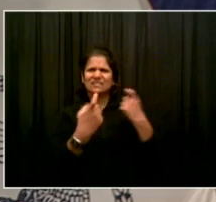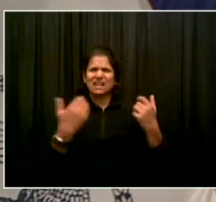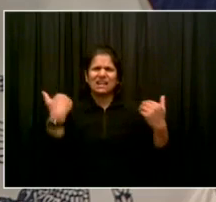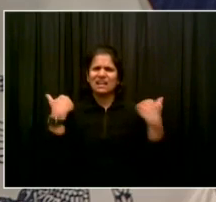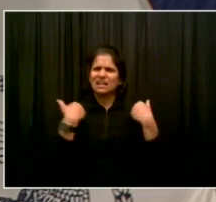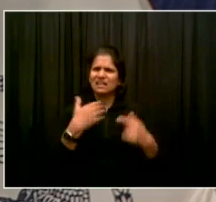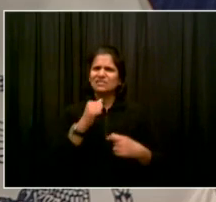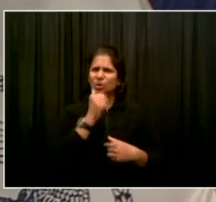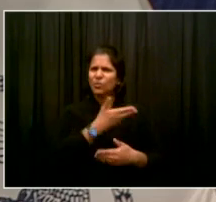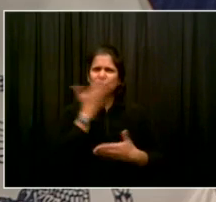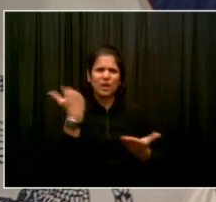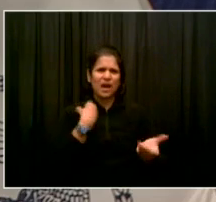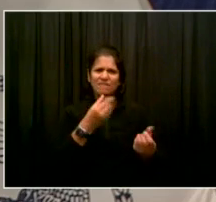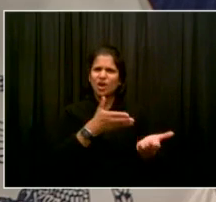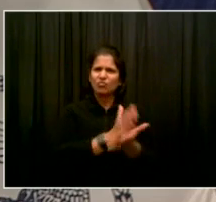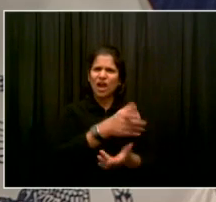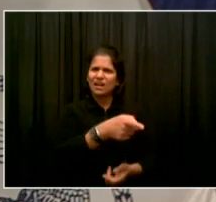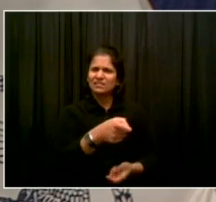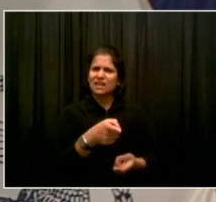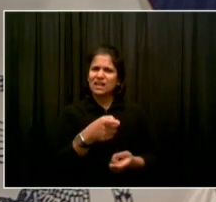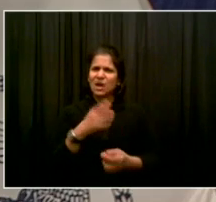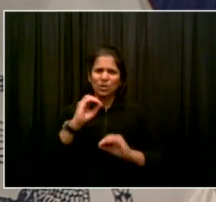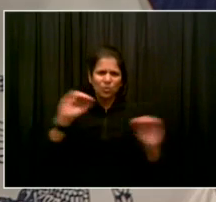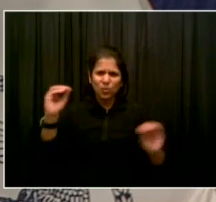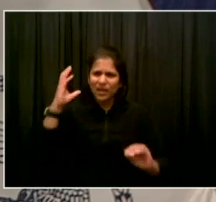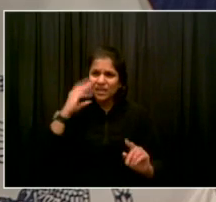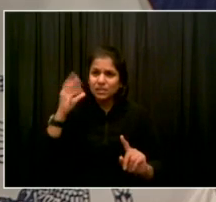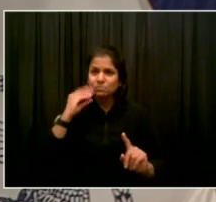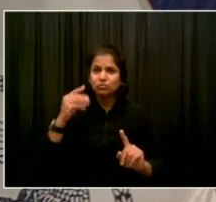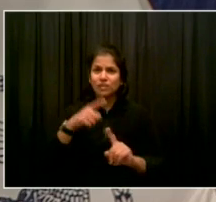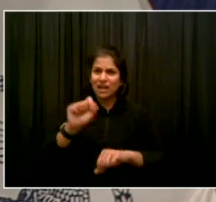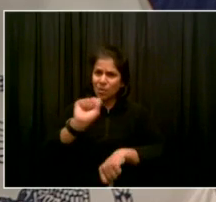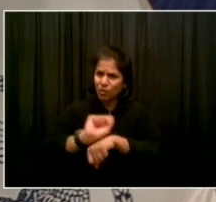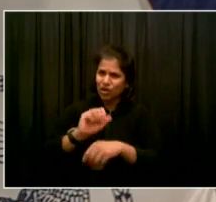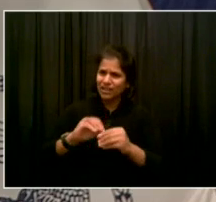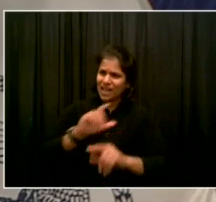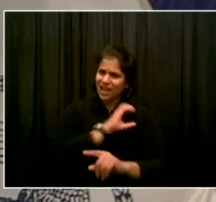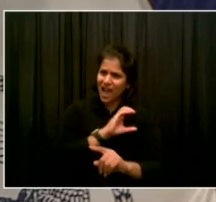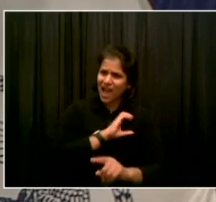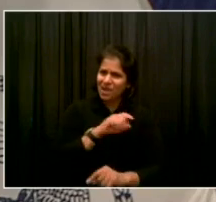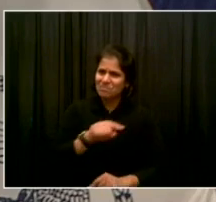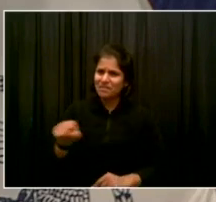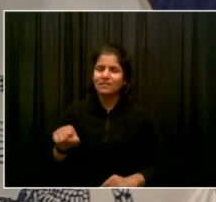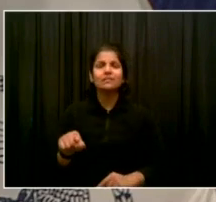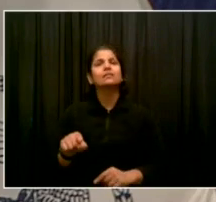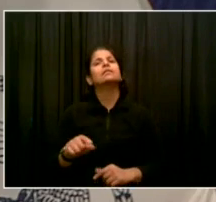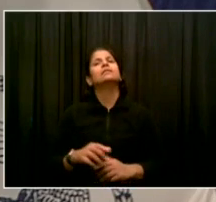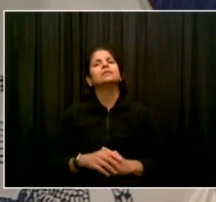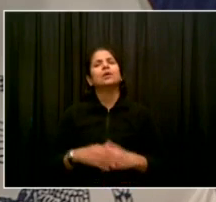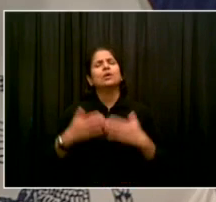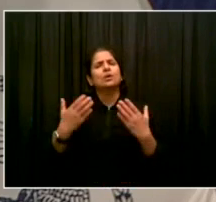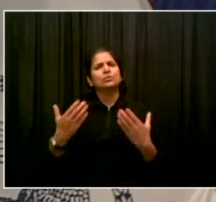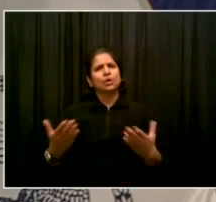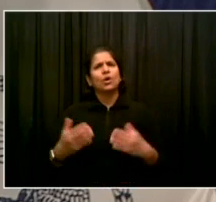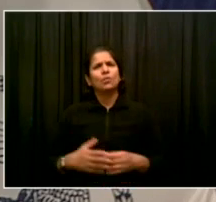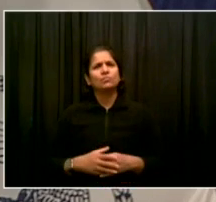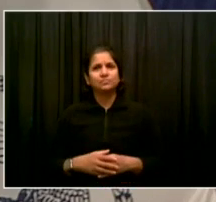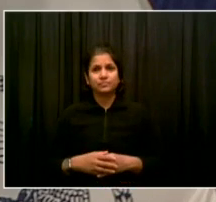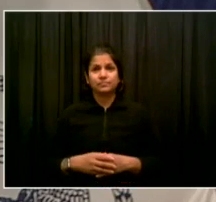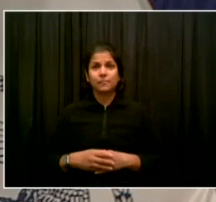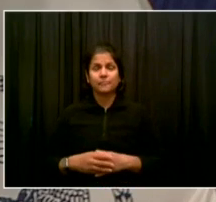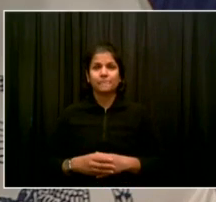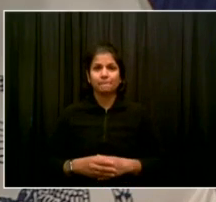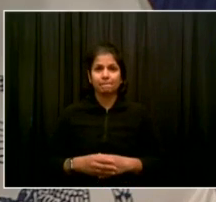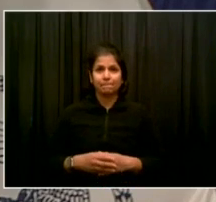know, like a kind of monopoly on, well, at least some critics have said, on this issues of